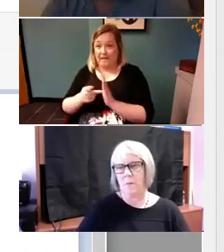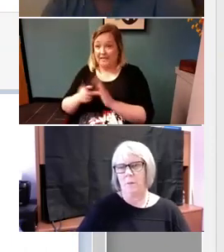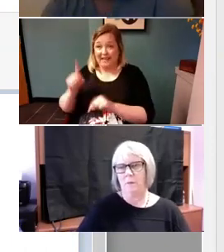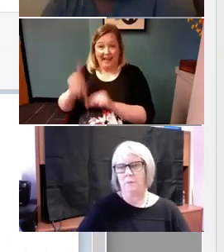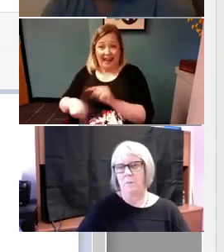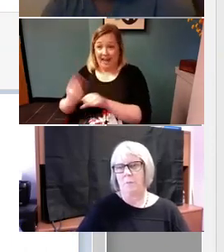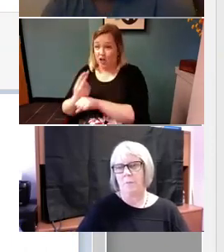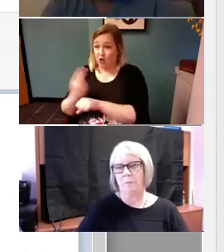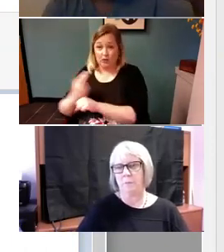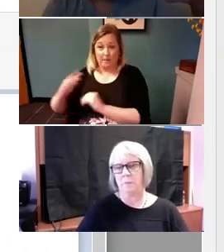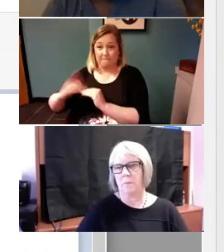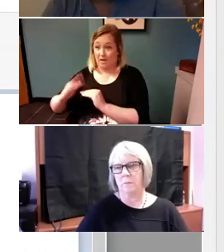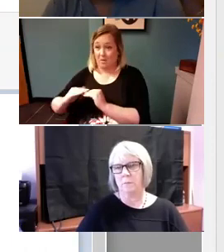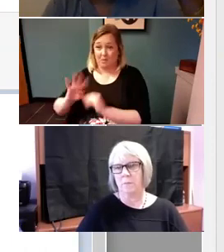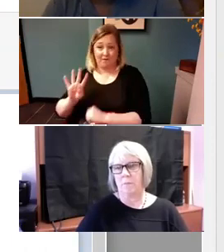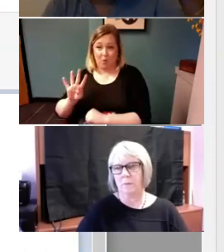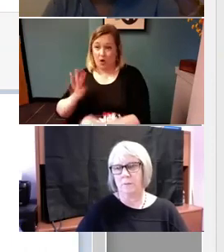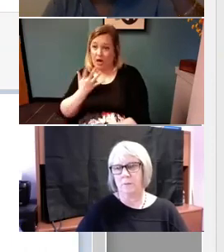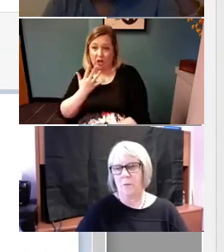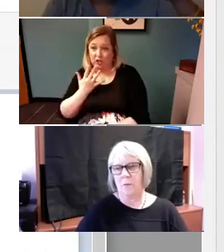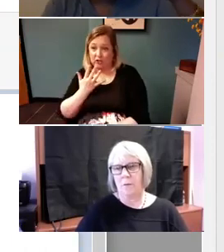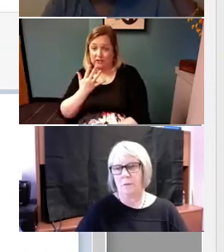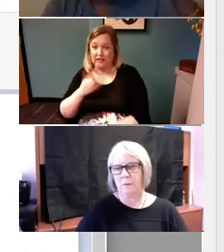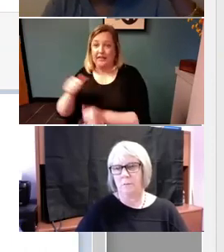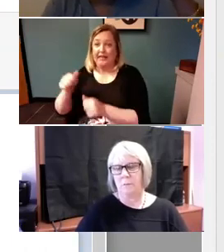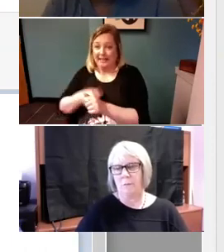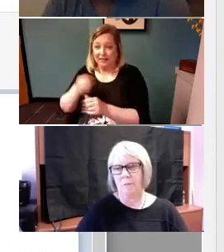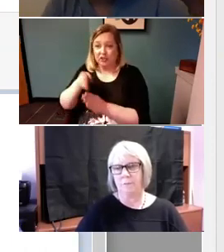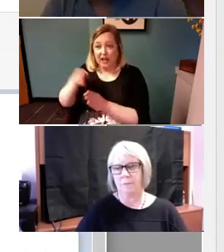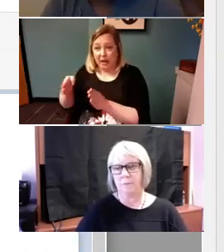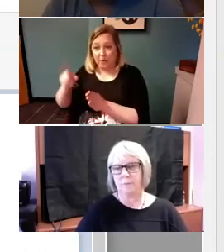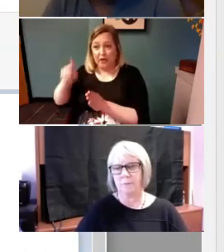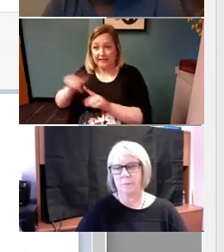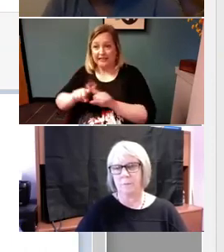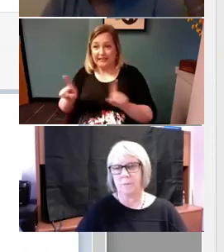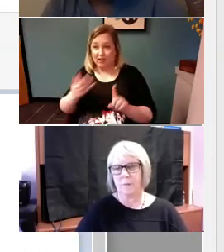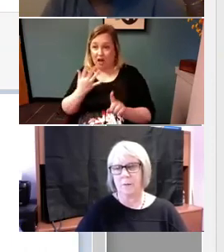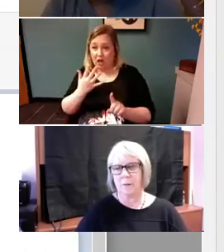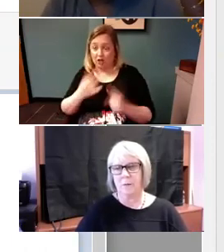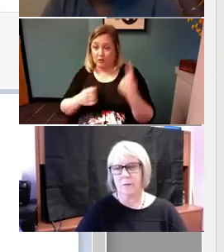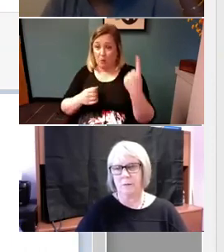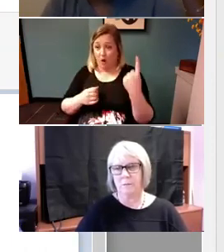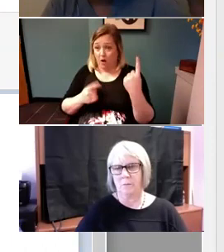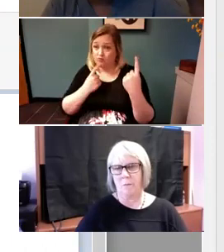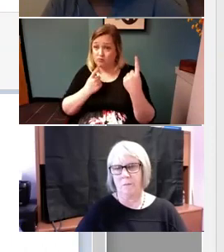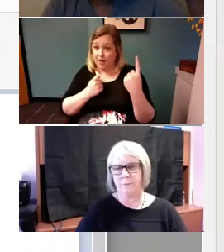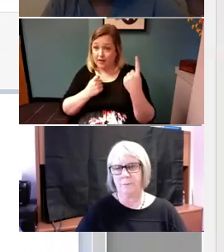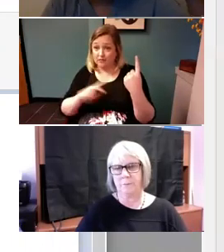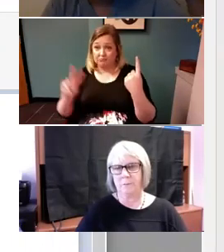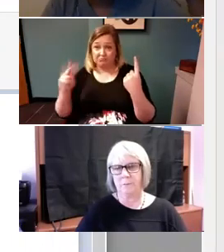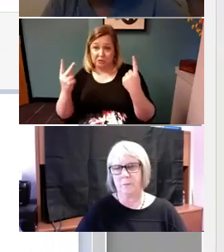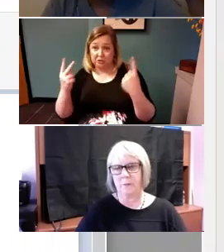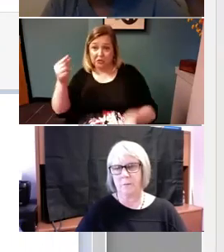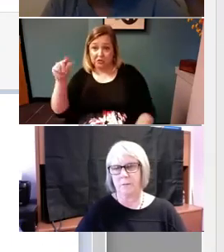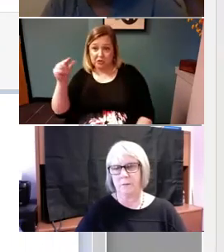every neighbor would need to have a different color, and one would need to be, let's say, red, then 2 would need to be green,